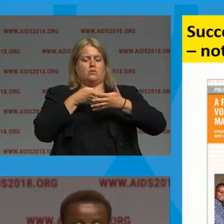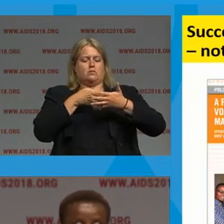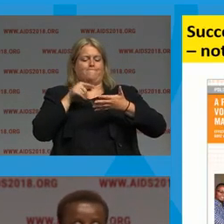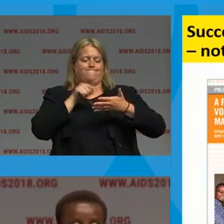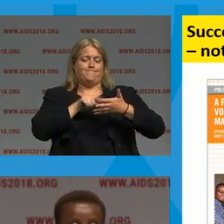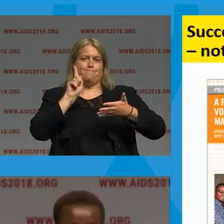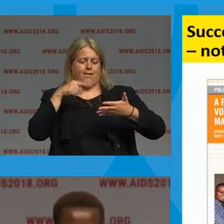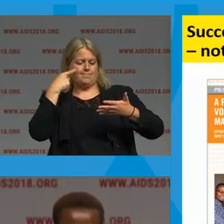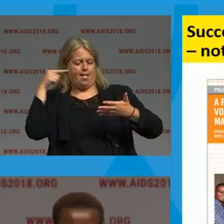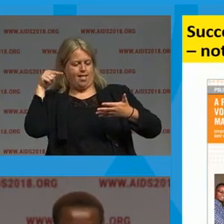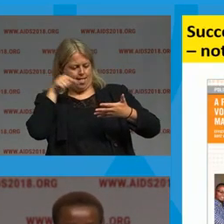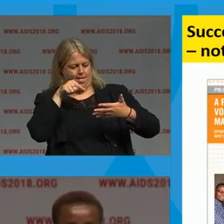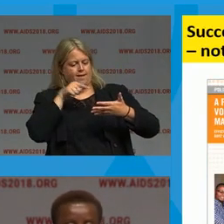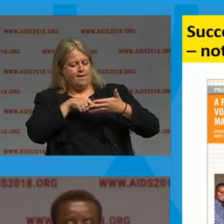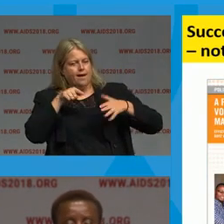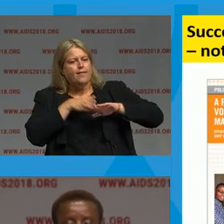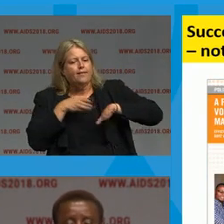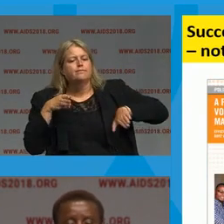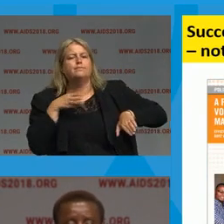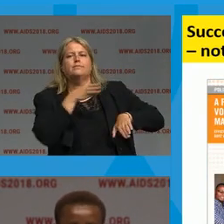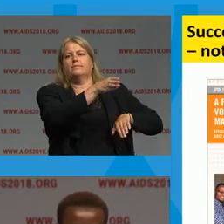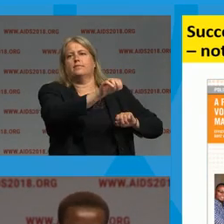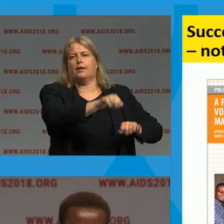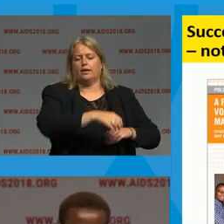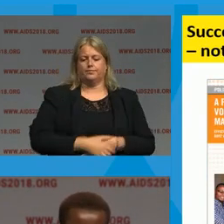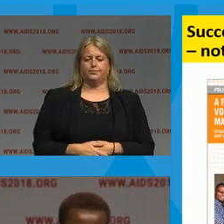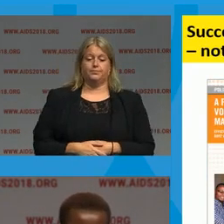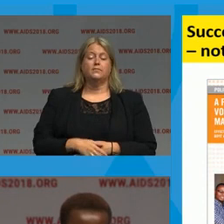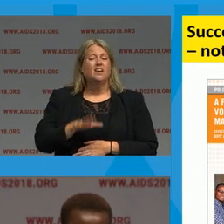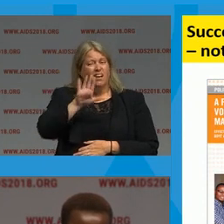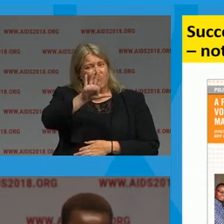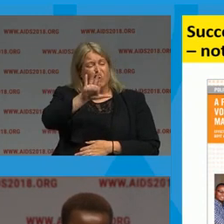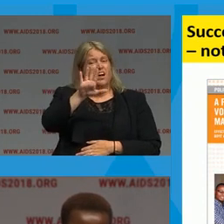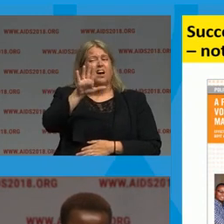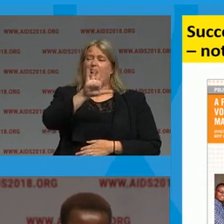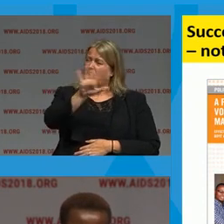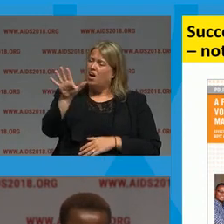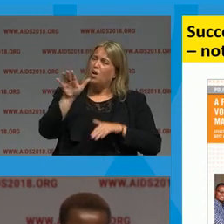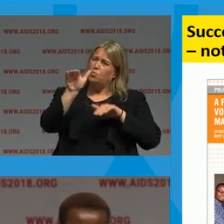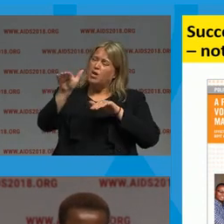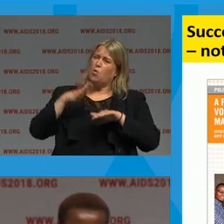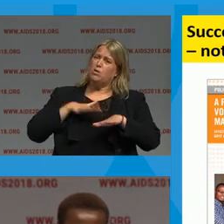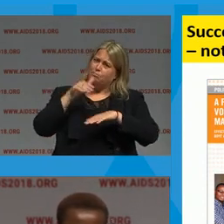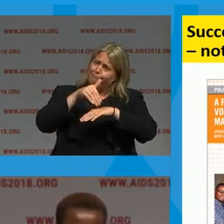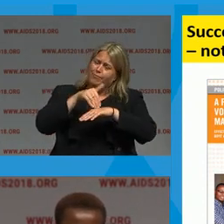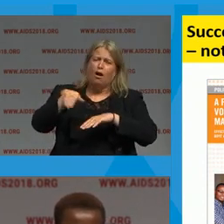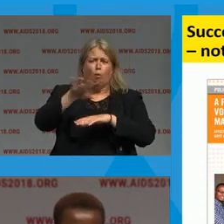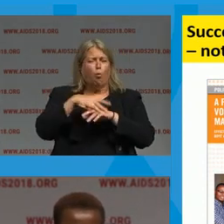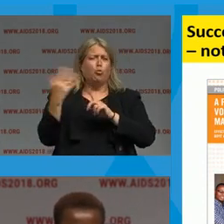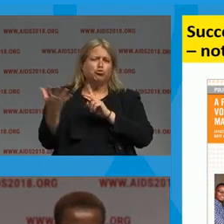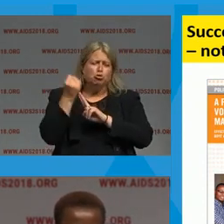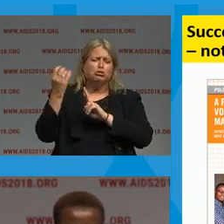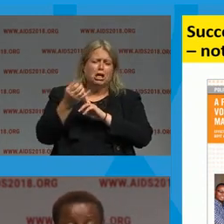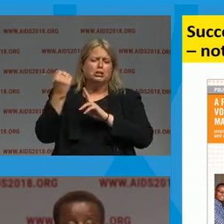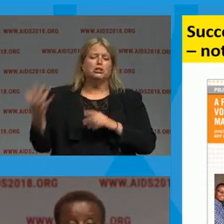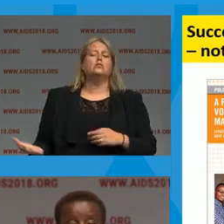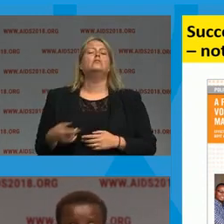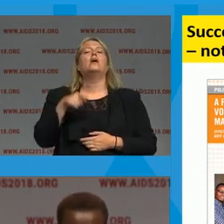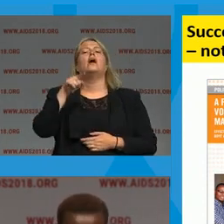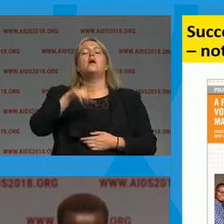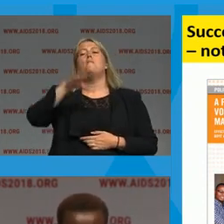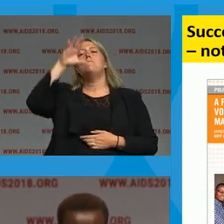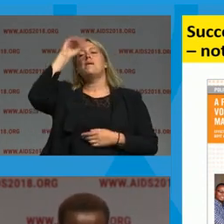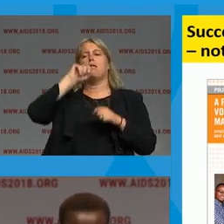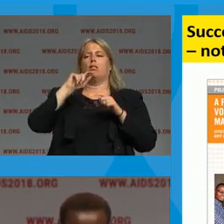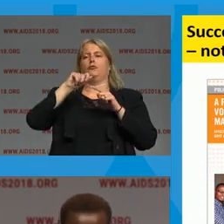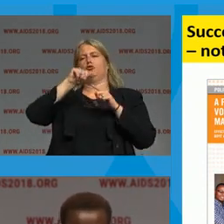to where we want to go. And let's remember we have had significant successes. The voluntary medical male circumcision program